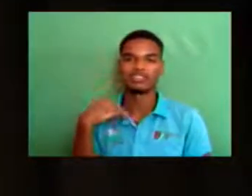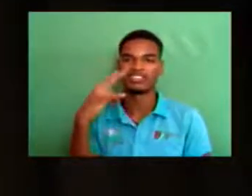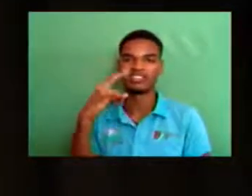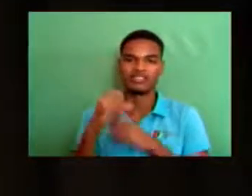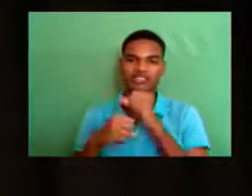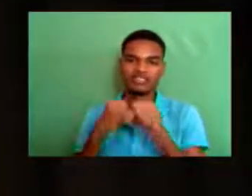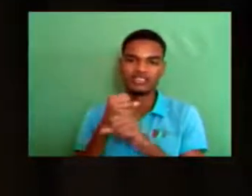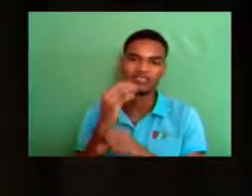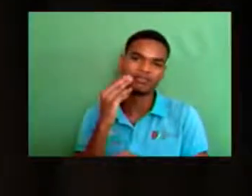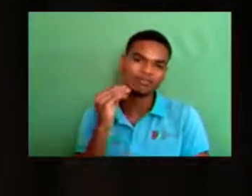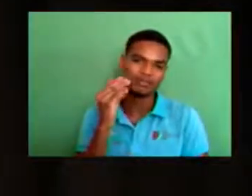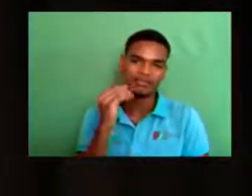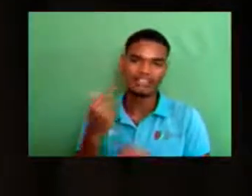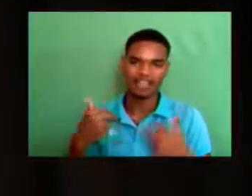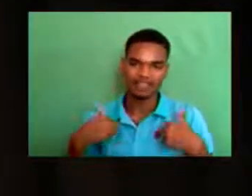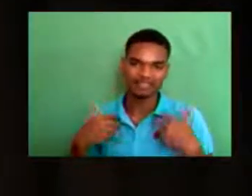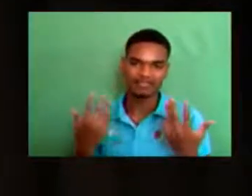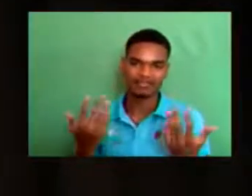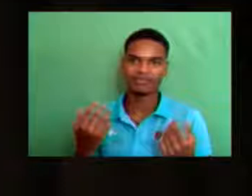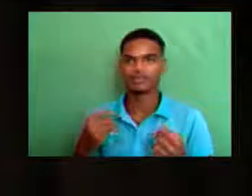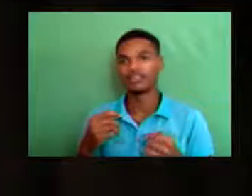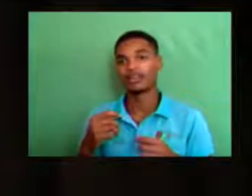far. And